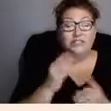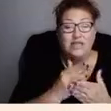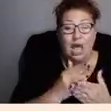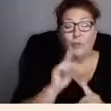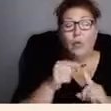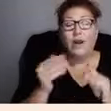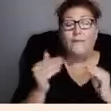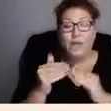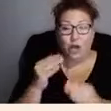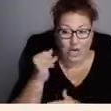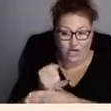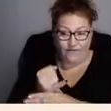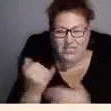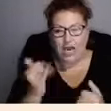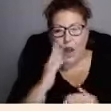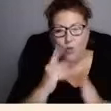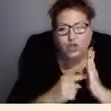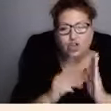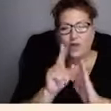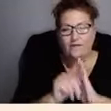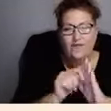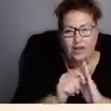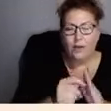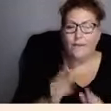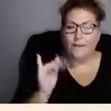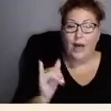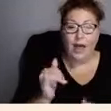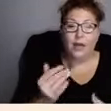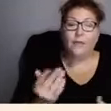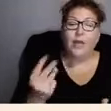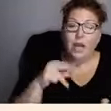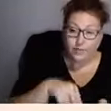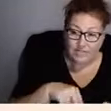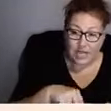you this video on being an upstander against bullying.